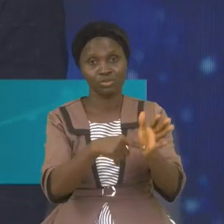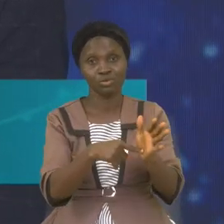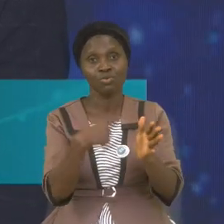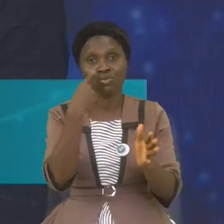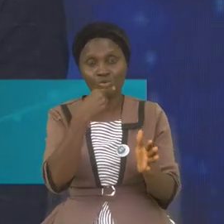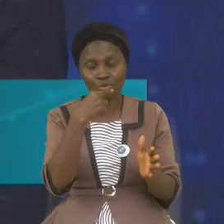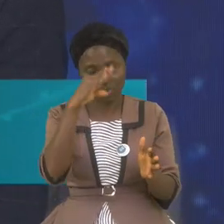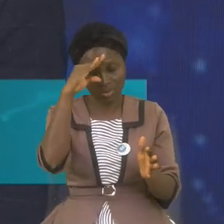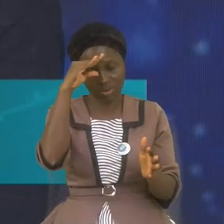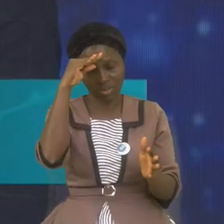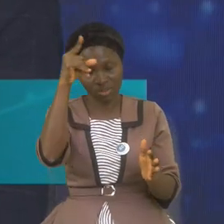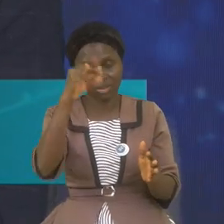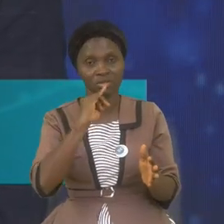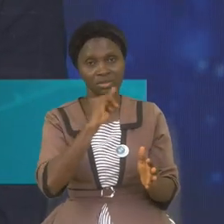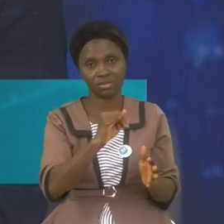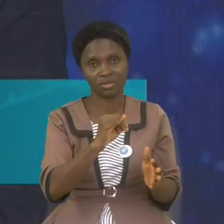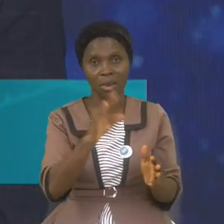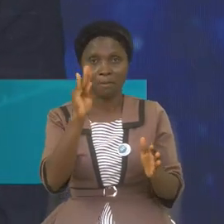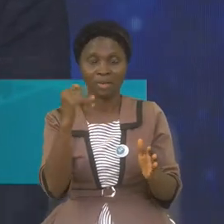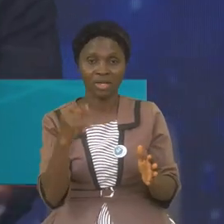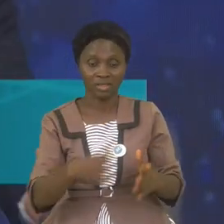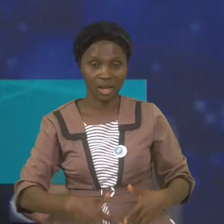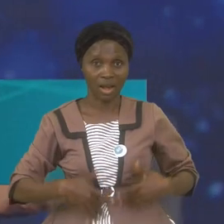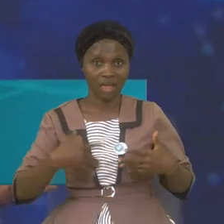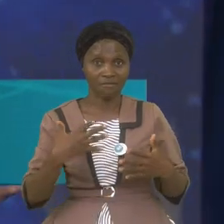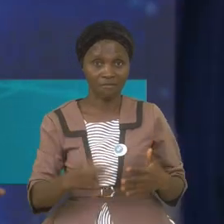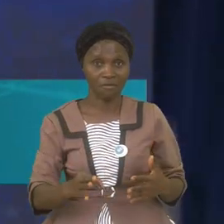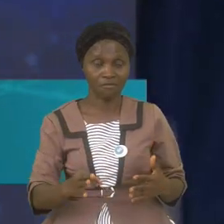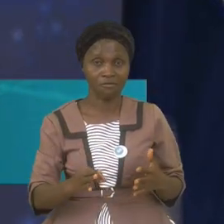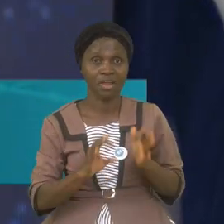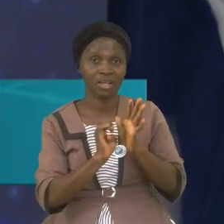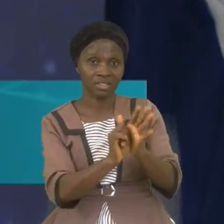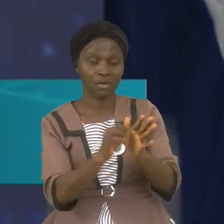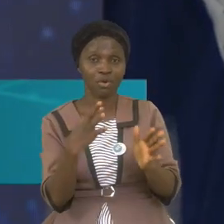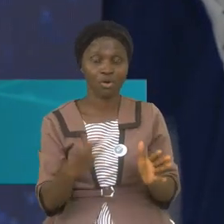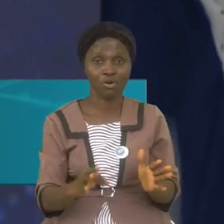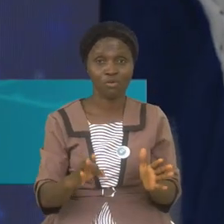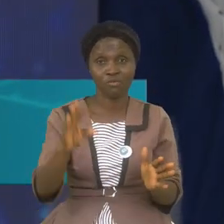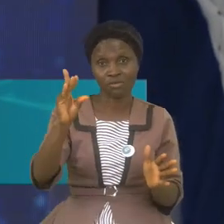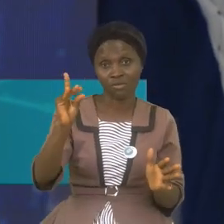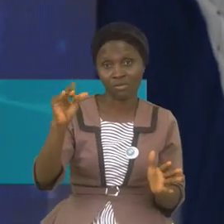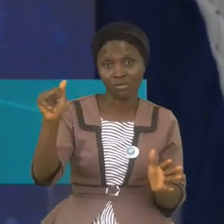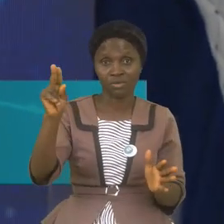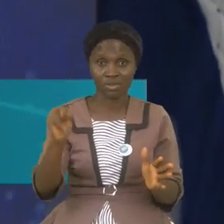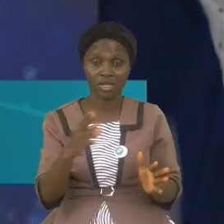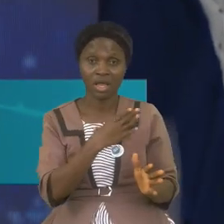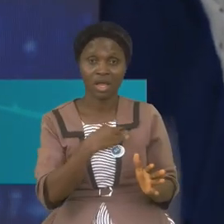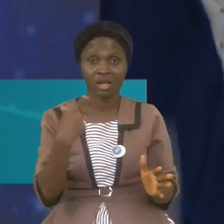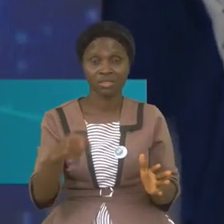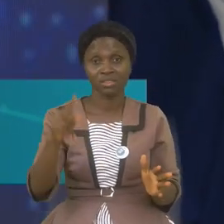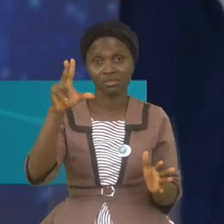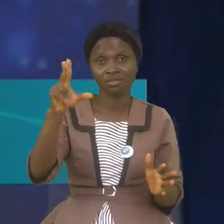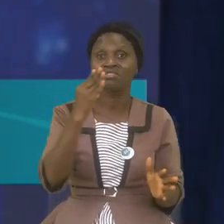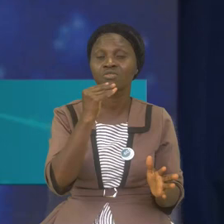Daniel, Shadrach, Meshach, and Abednego. He himself examined them, and he himself